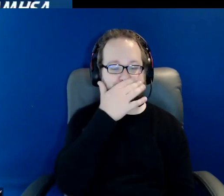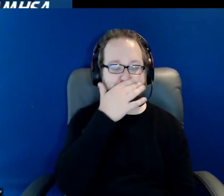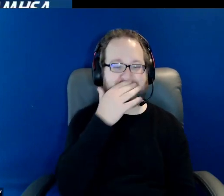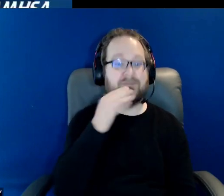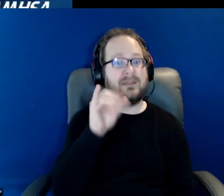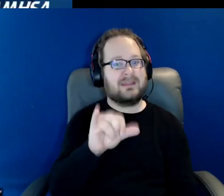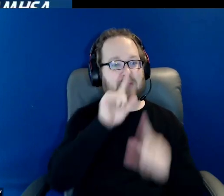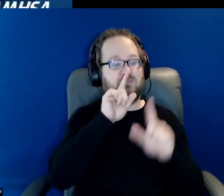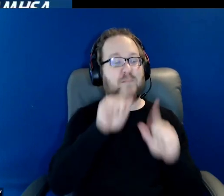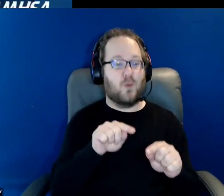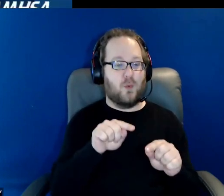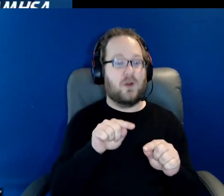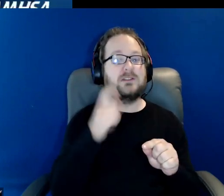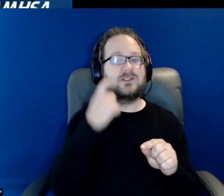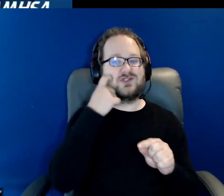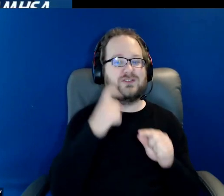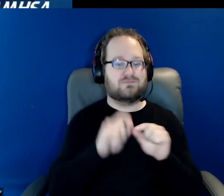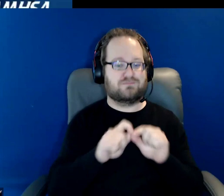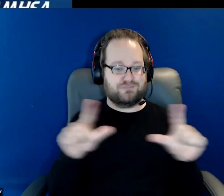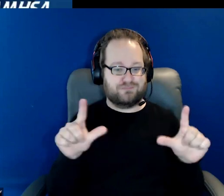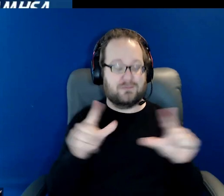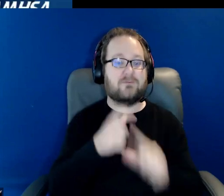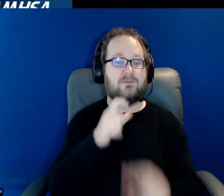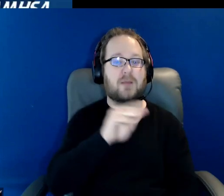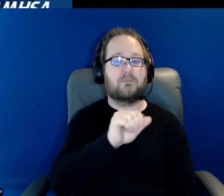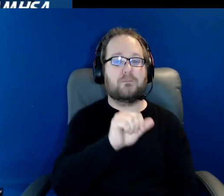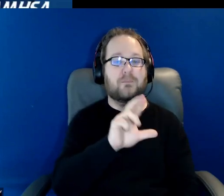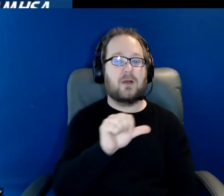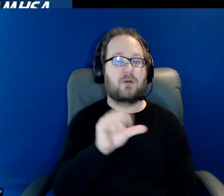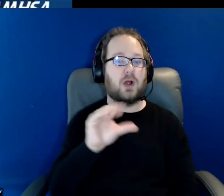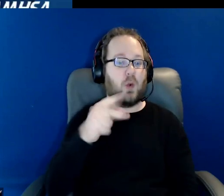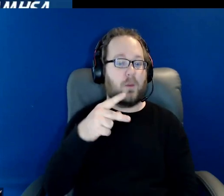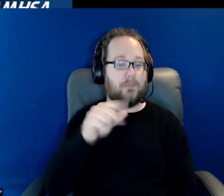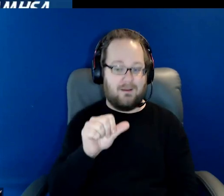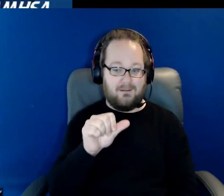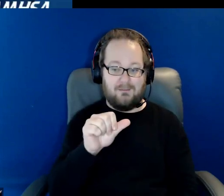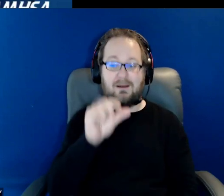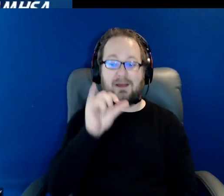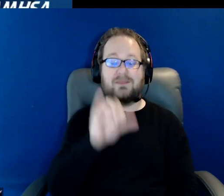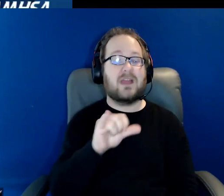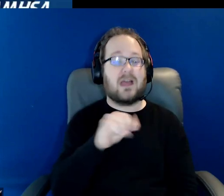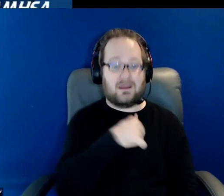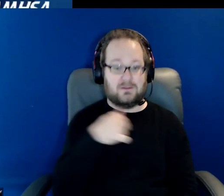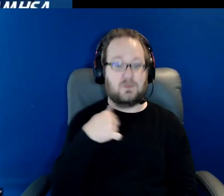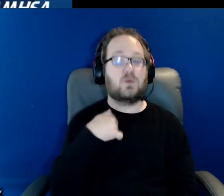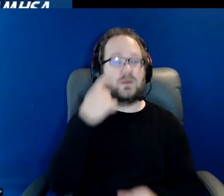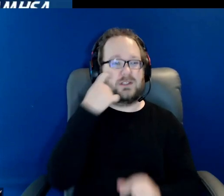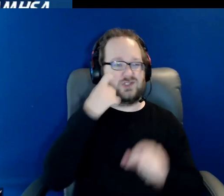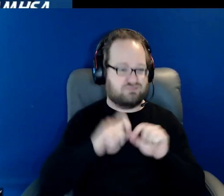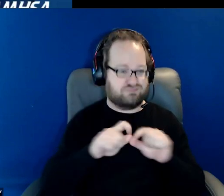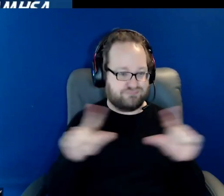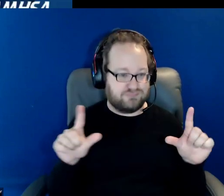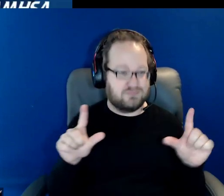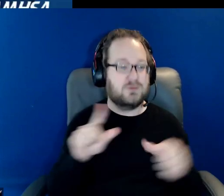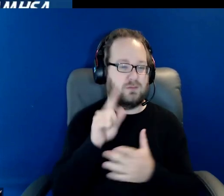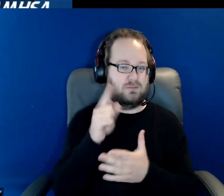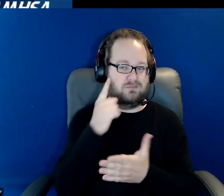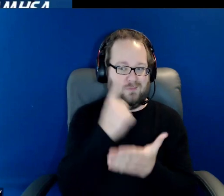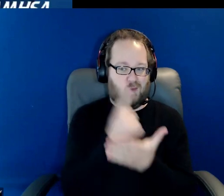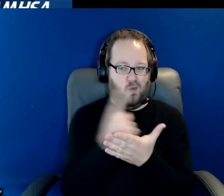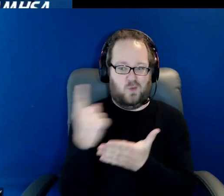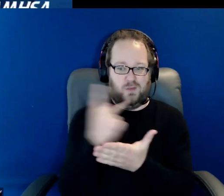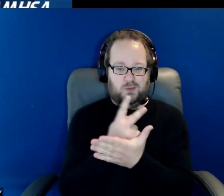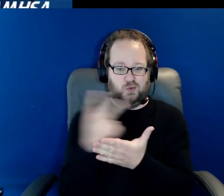which just came out of Maricopa County in April, with a report that New York City just published in the past week to 2 weeks